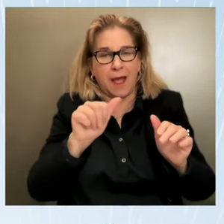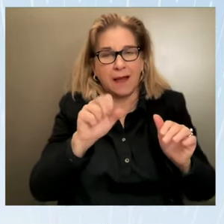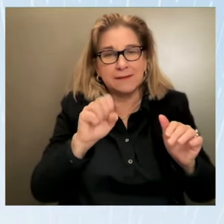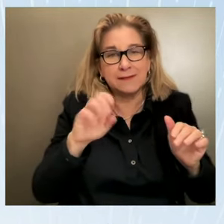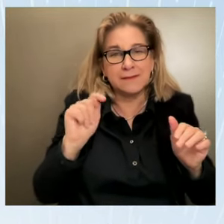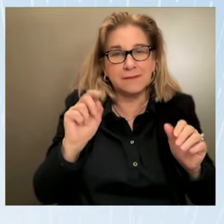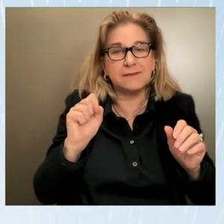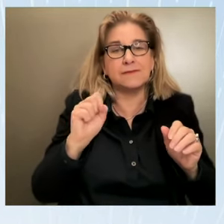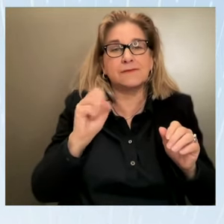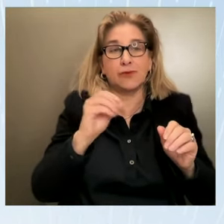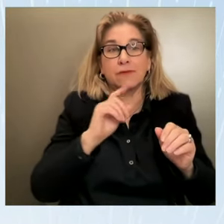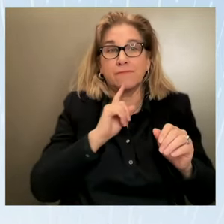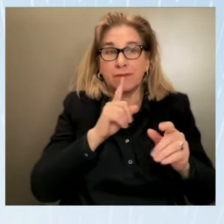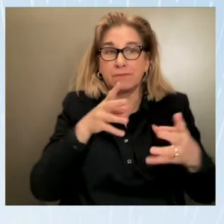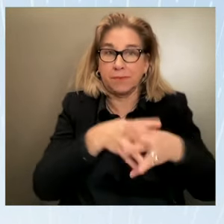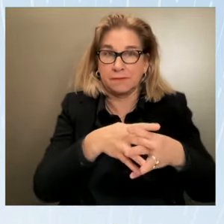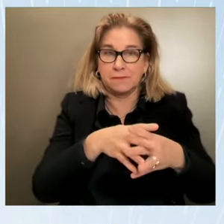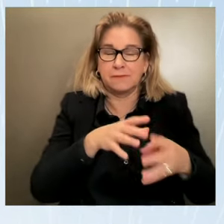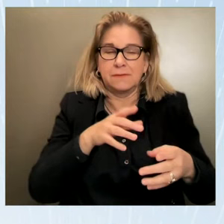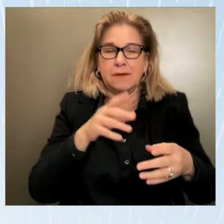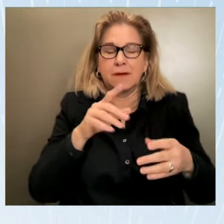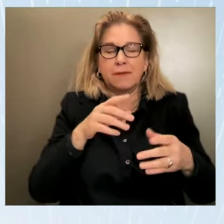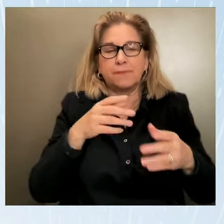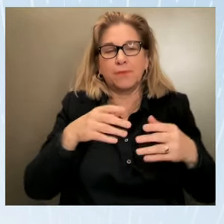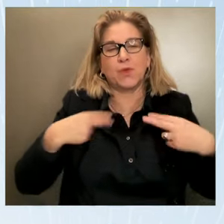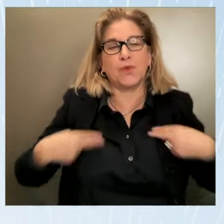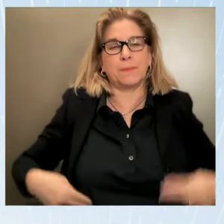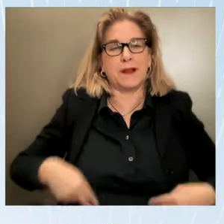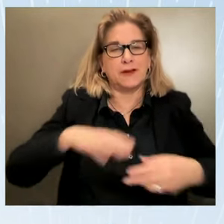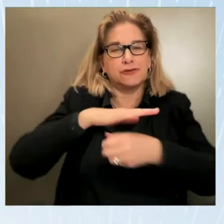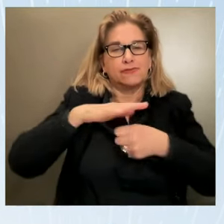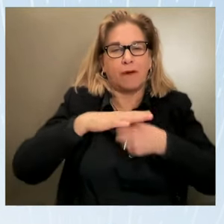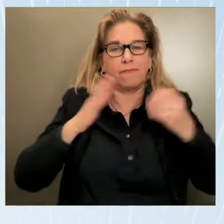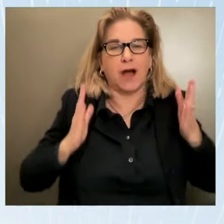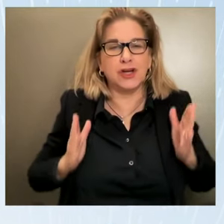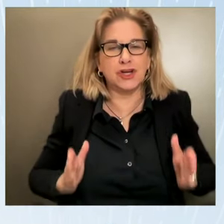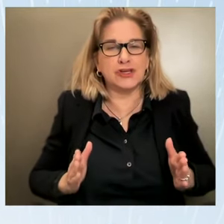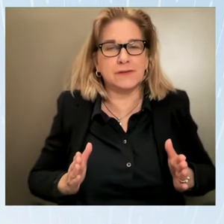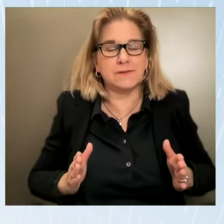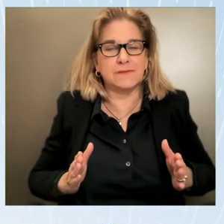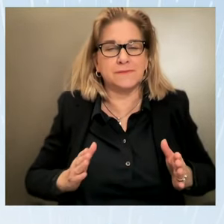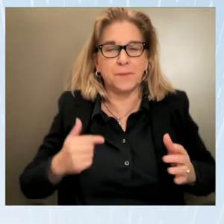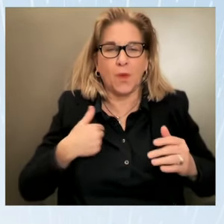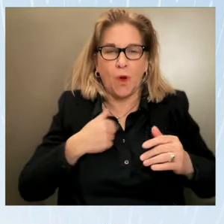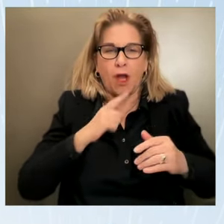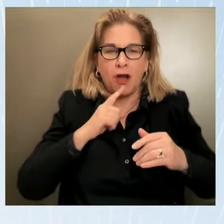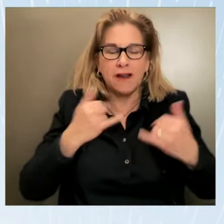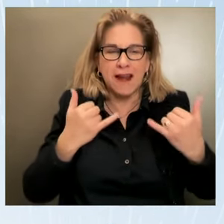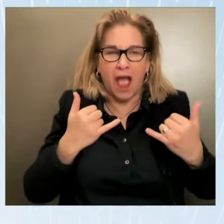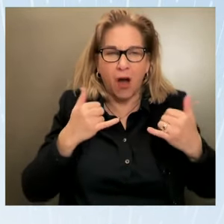system, we're partnering with the private sector and the international community, and we're pursuing those responsible for these horrendous